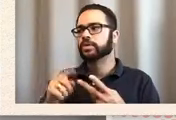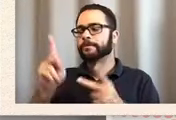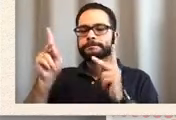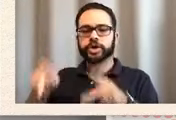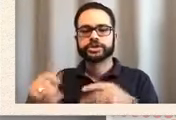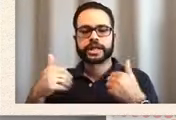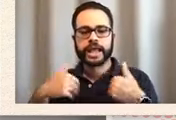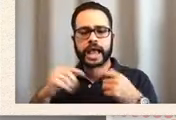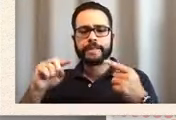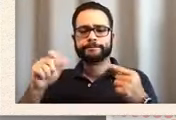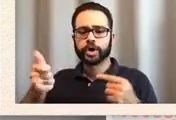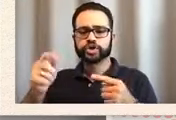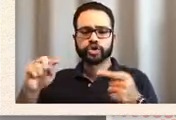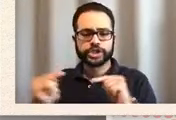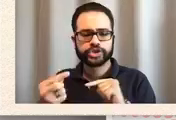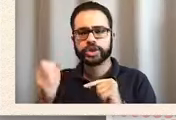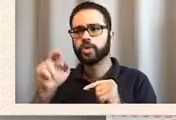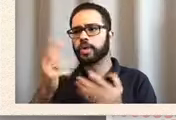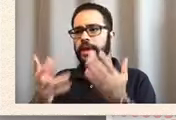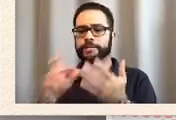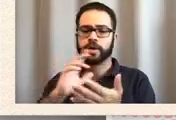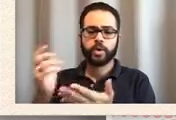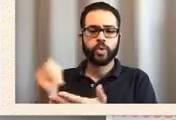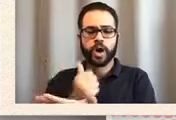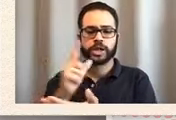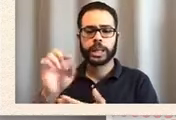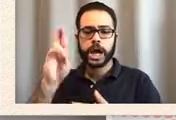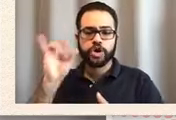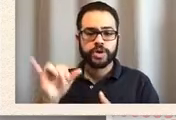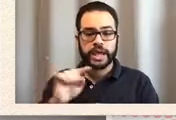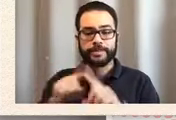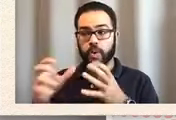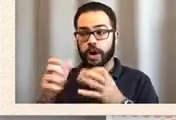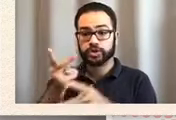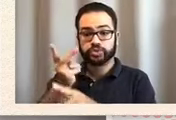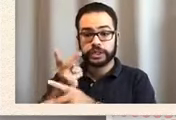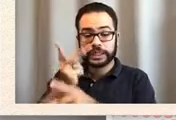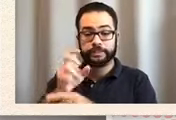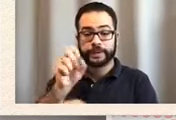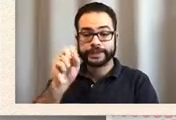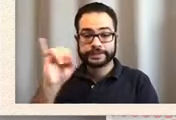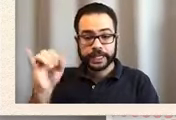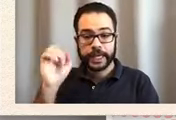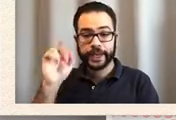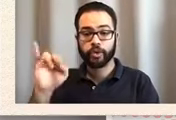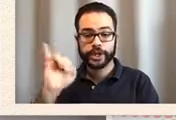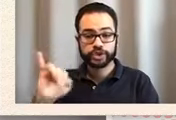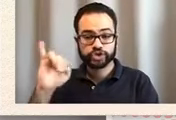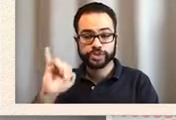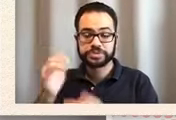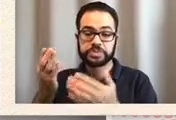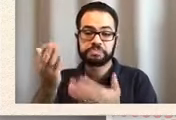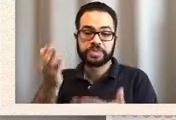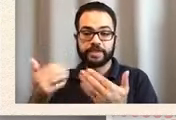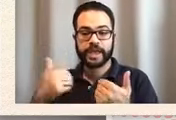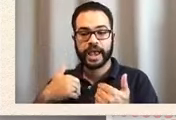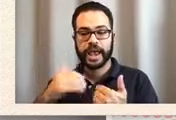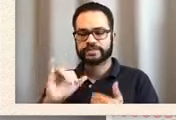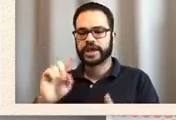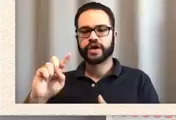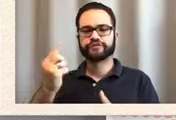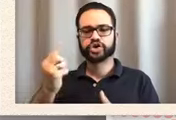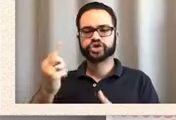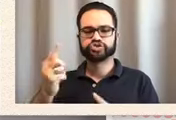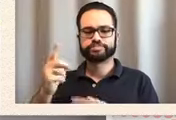maybe they won the lottery, but they wanted to keep their Medicaid or SSI benefits. might have what they call first-party special needs